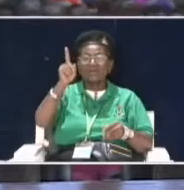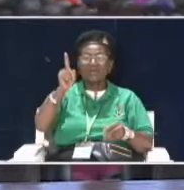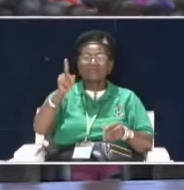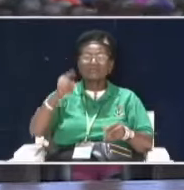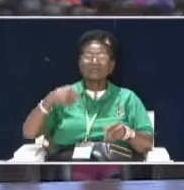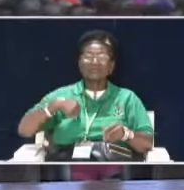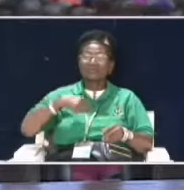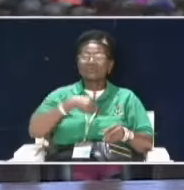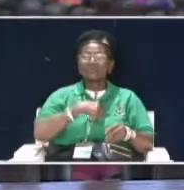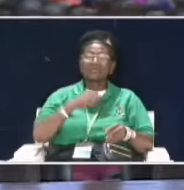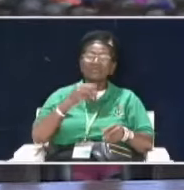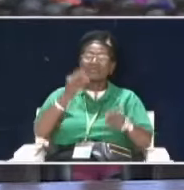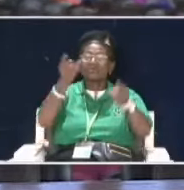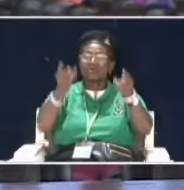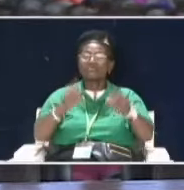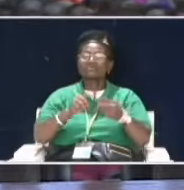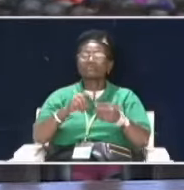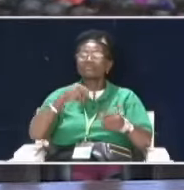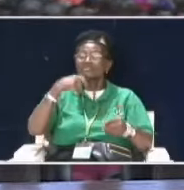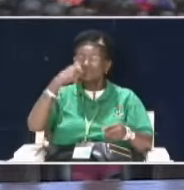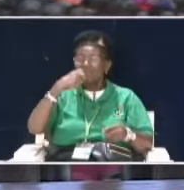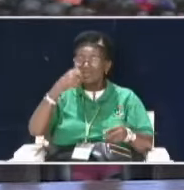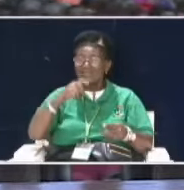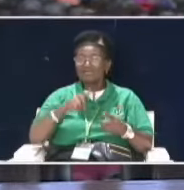speak to those who are